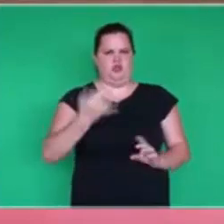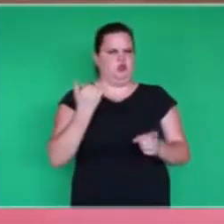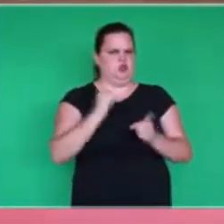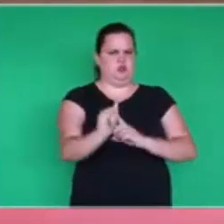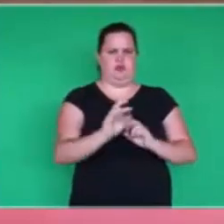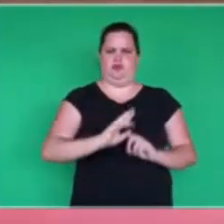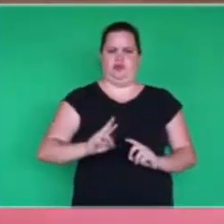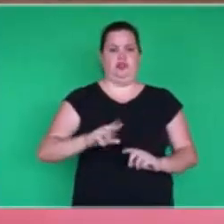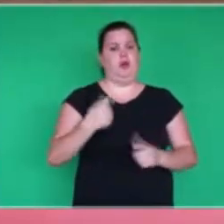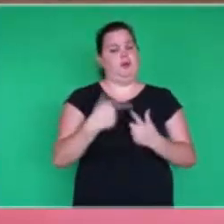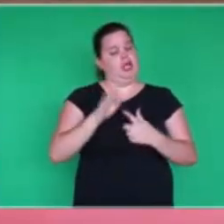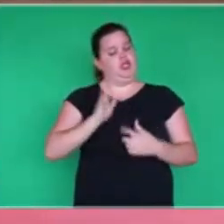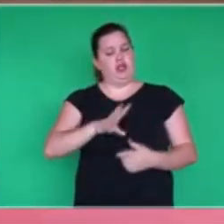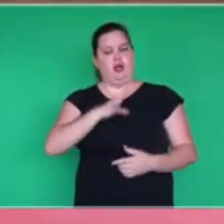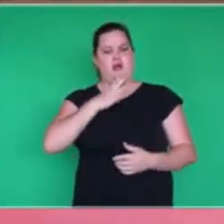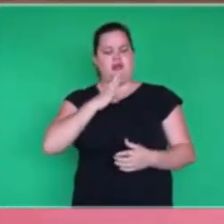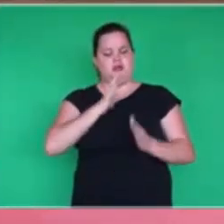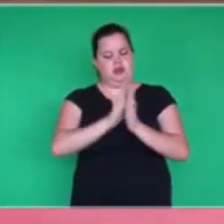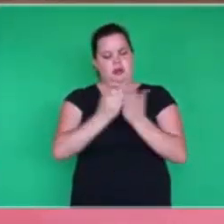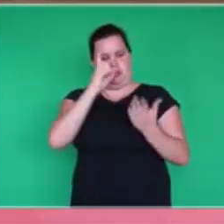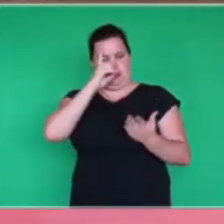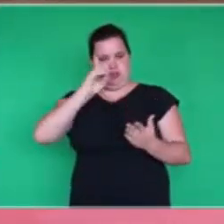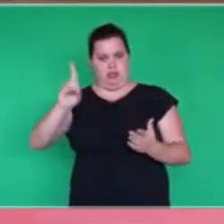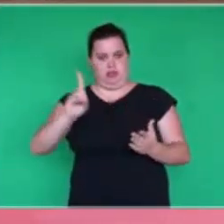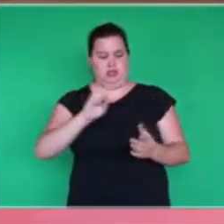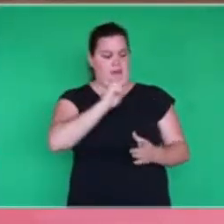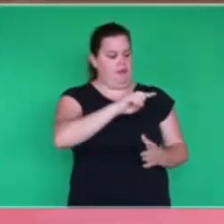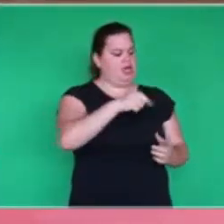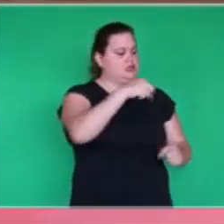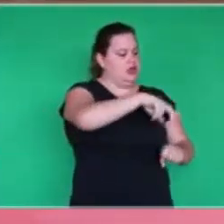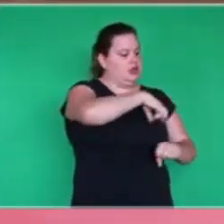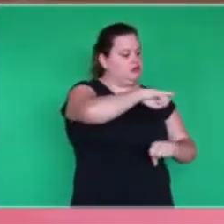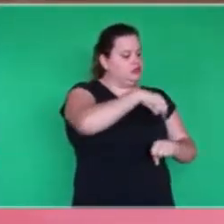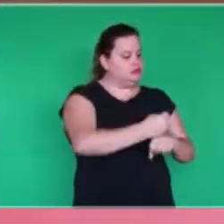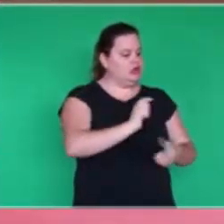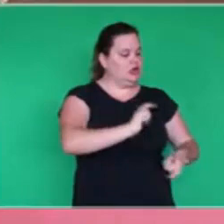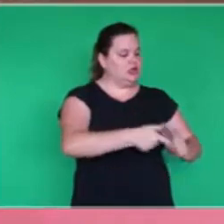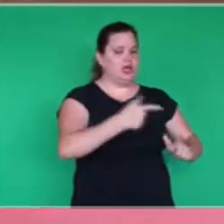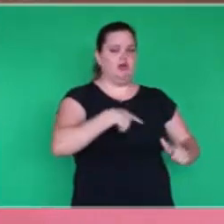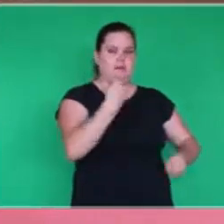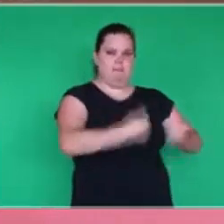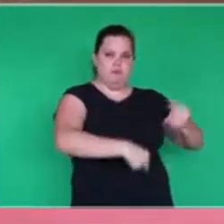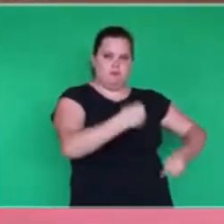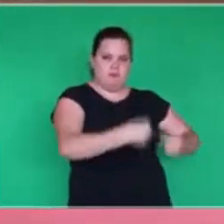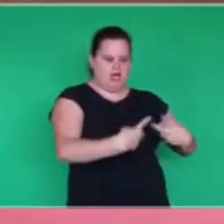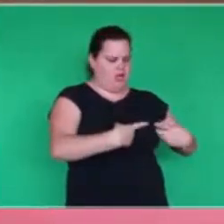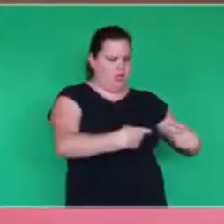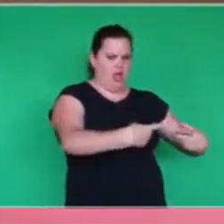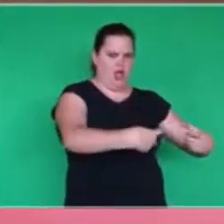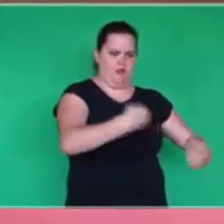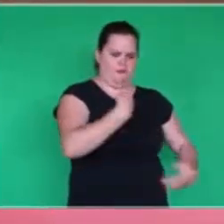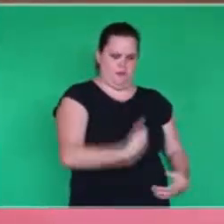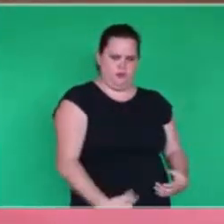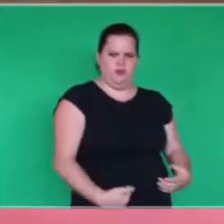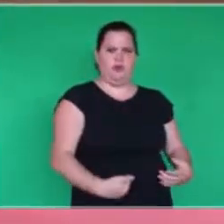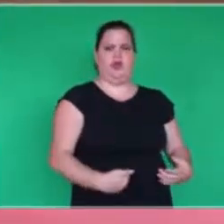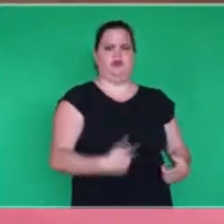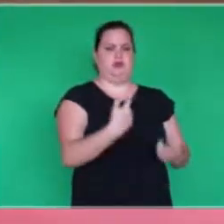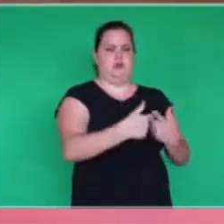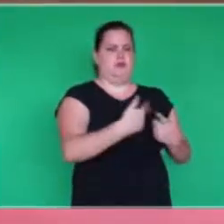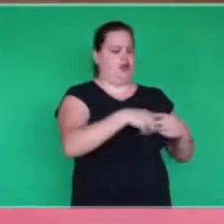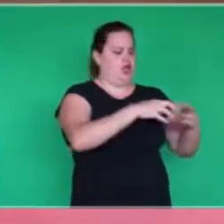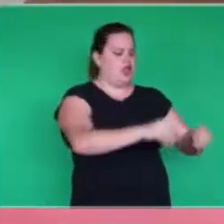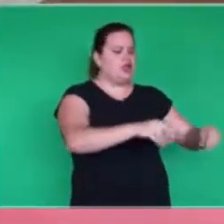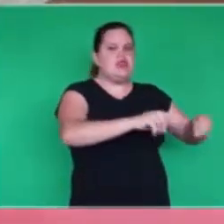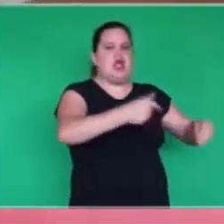However, it is not of any importance to us, What is important for us to